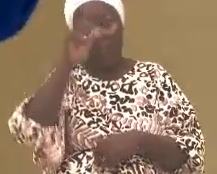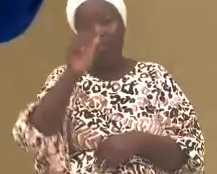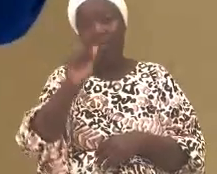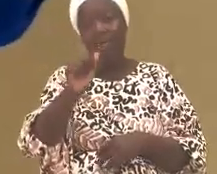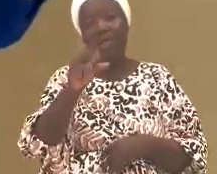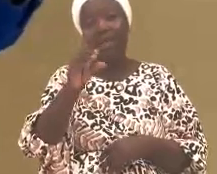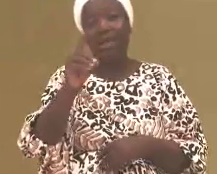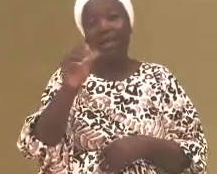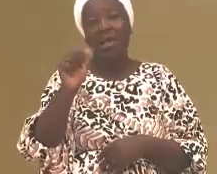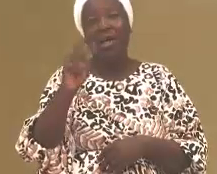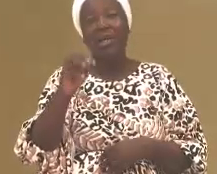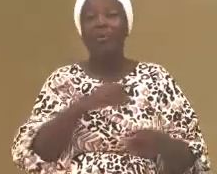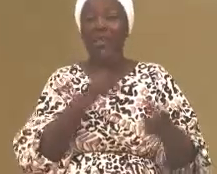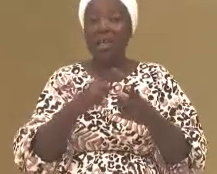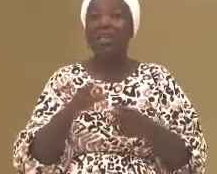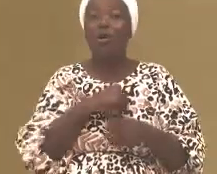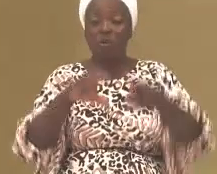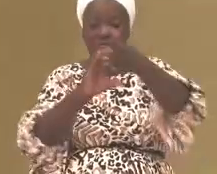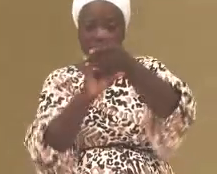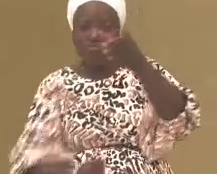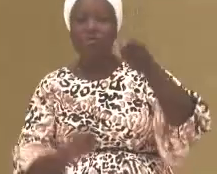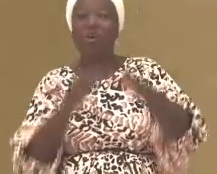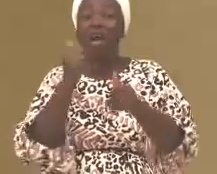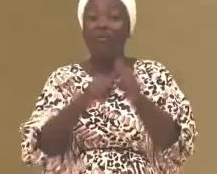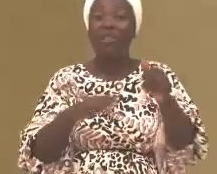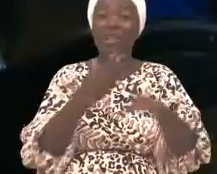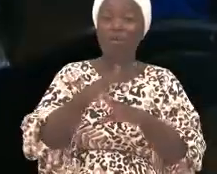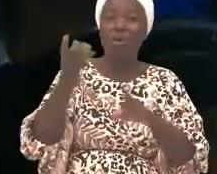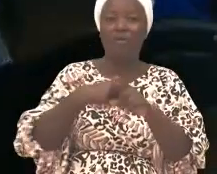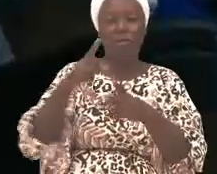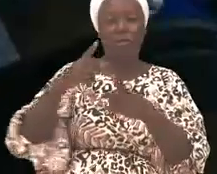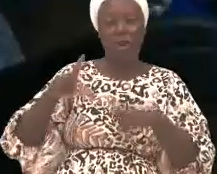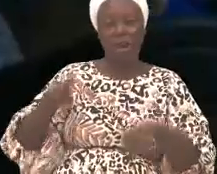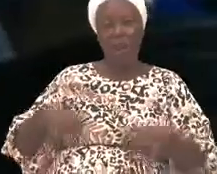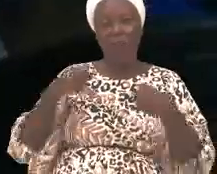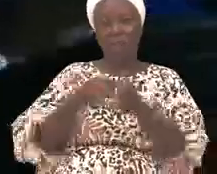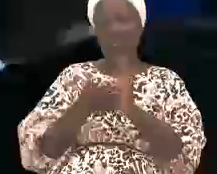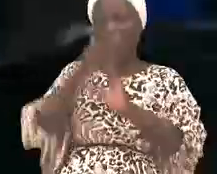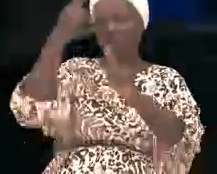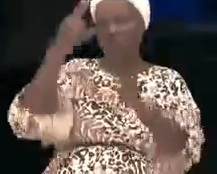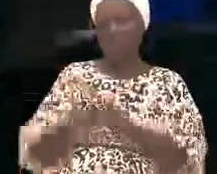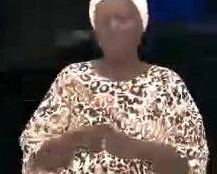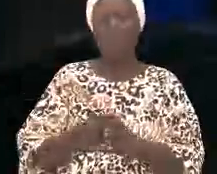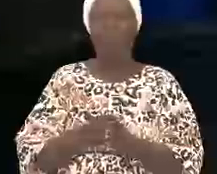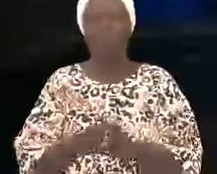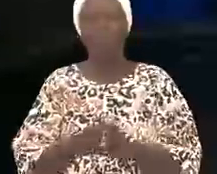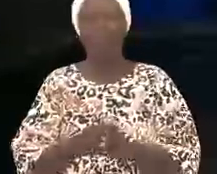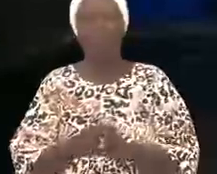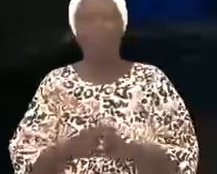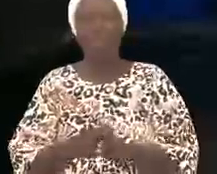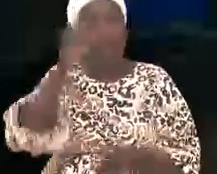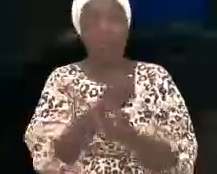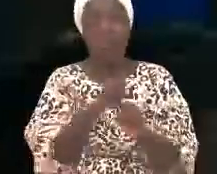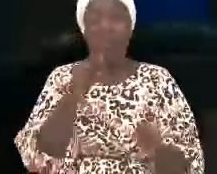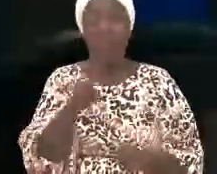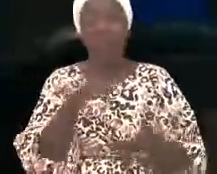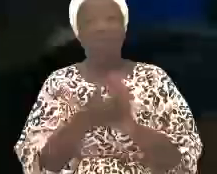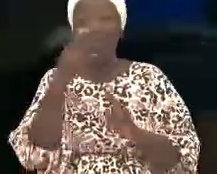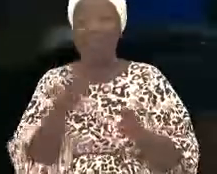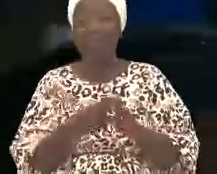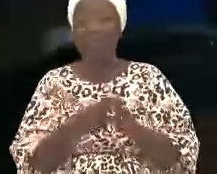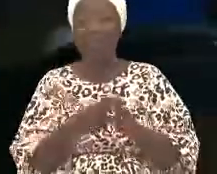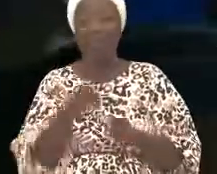uproot everything away from your life in Jesus' name. It will save you. It will